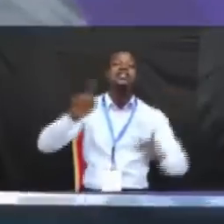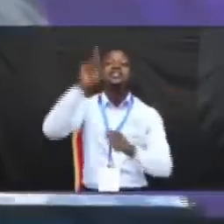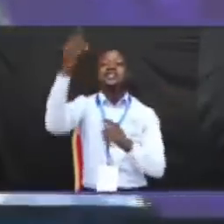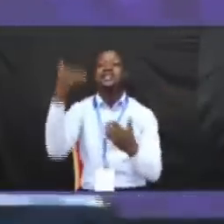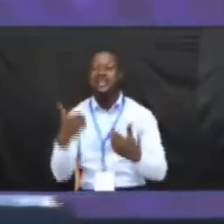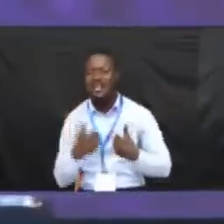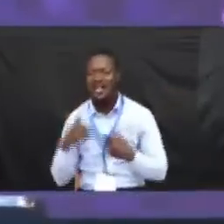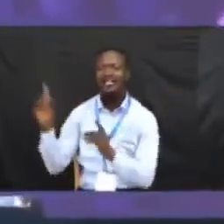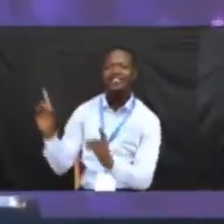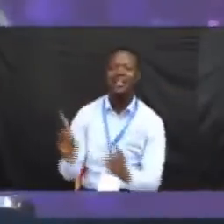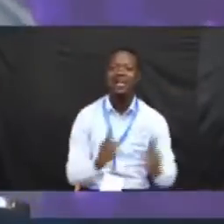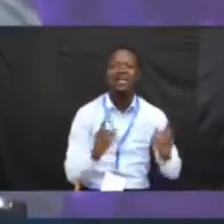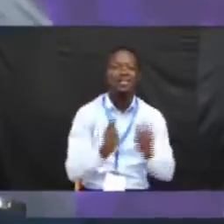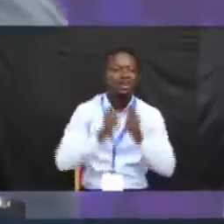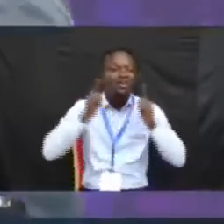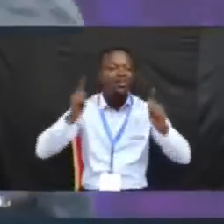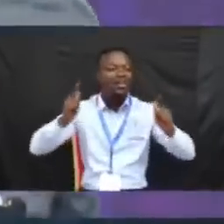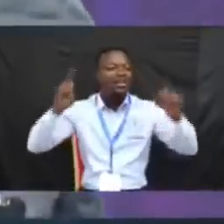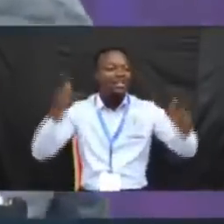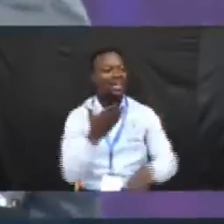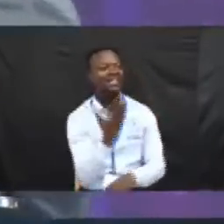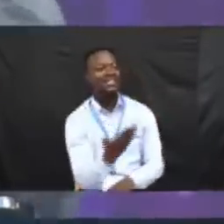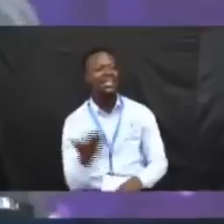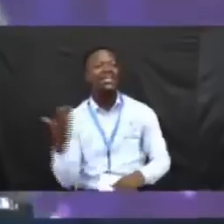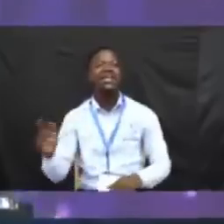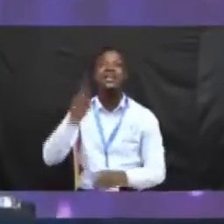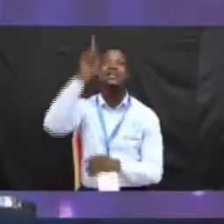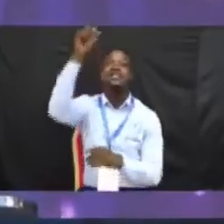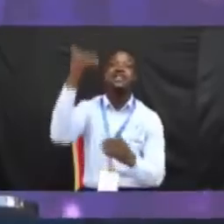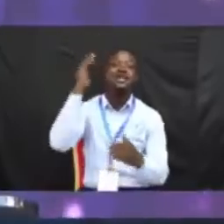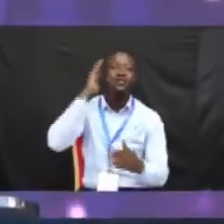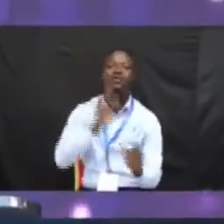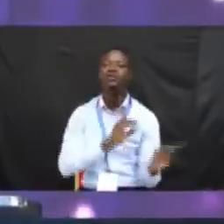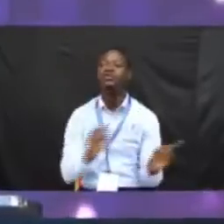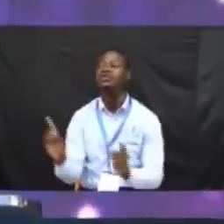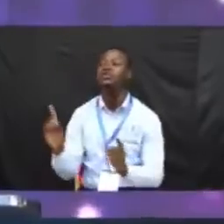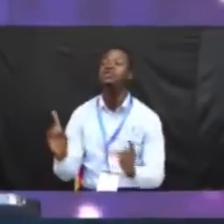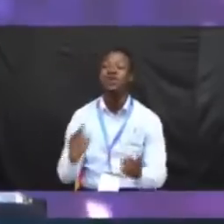things. He has done great things.